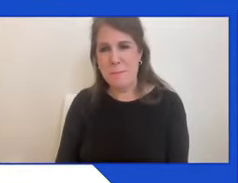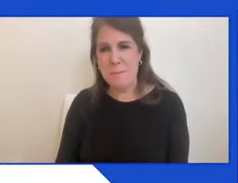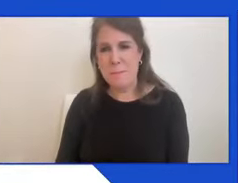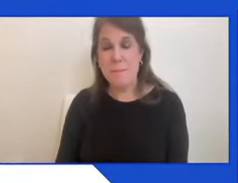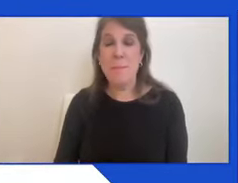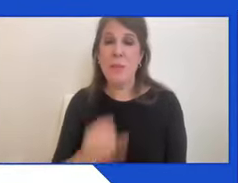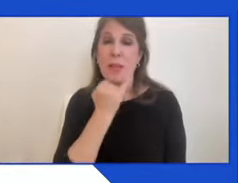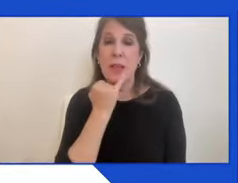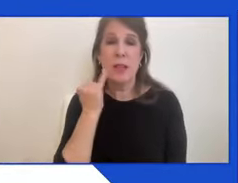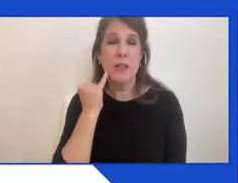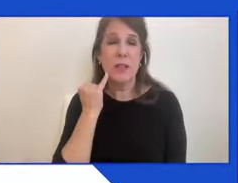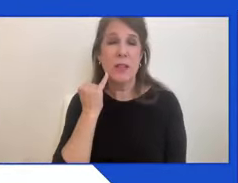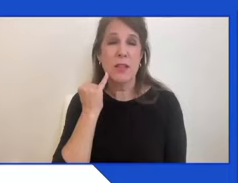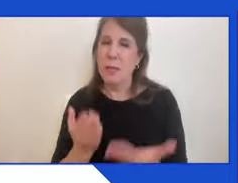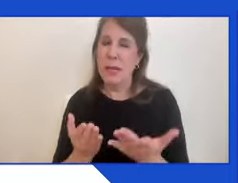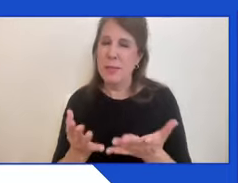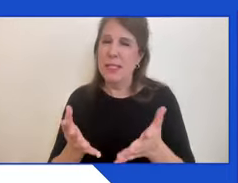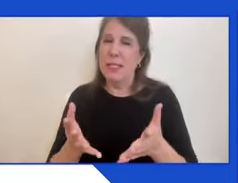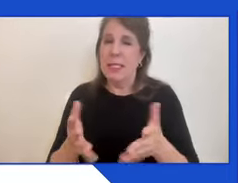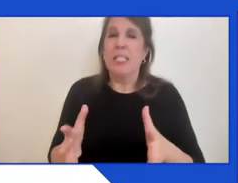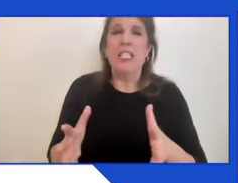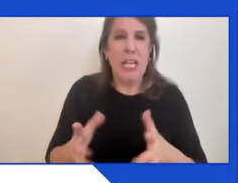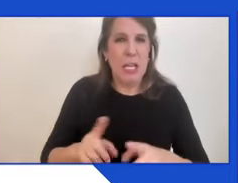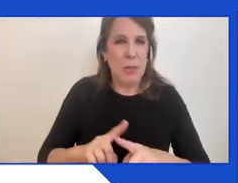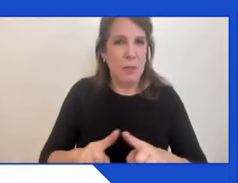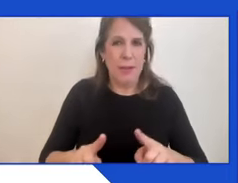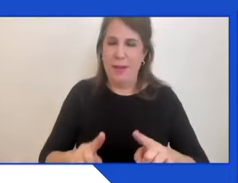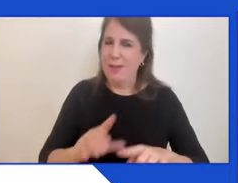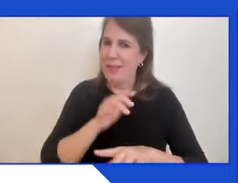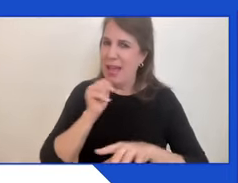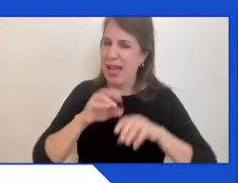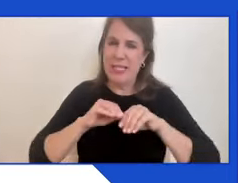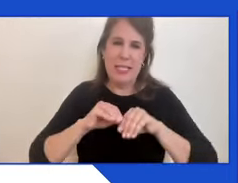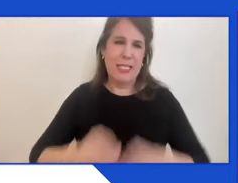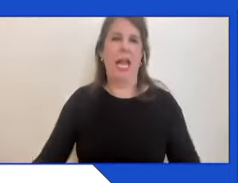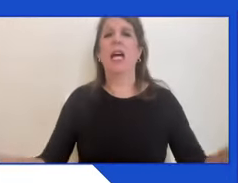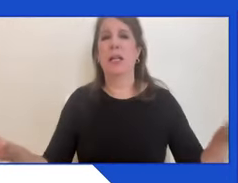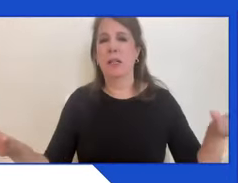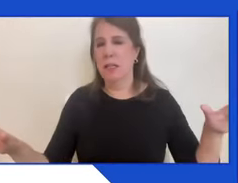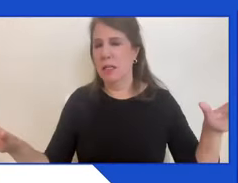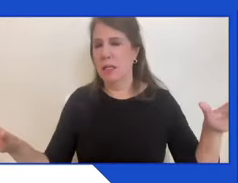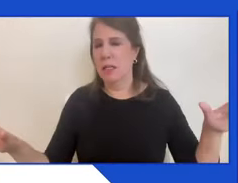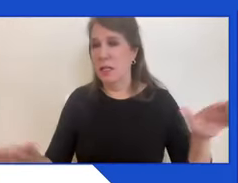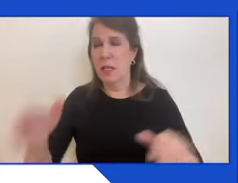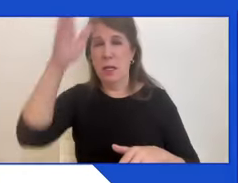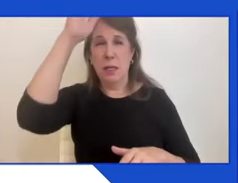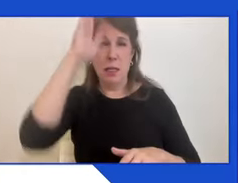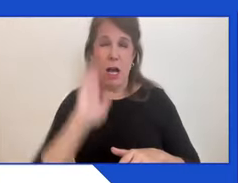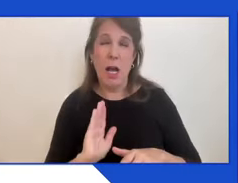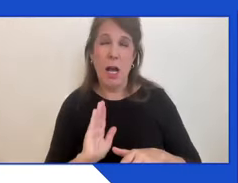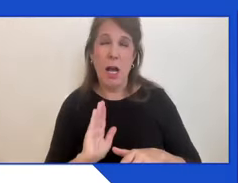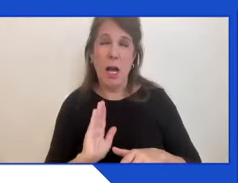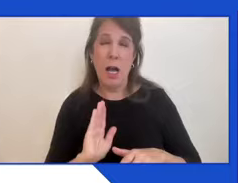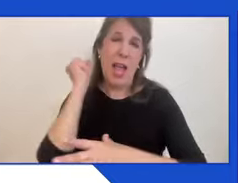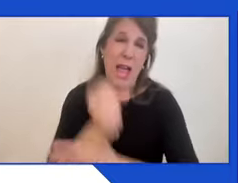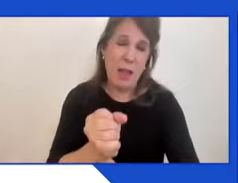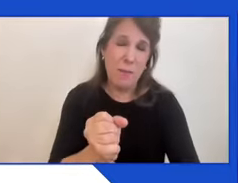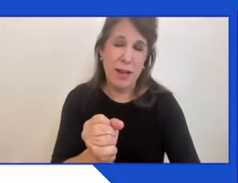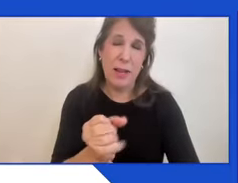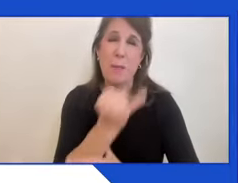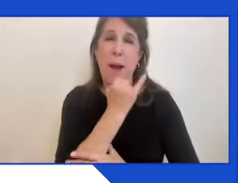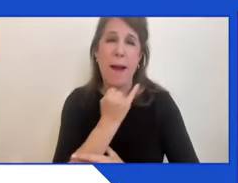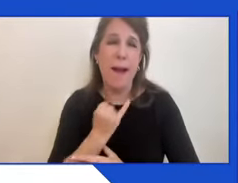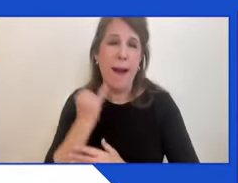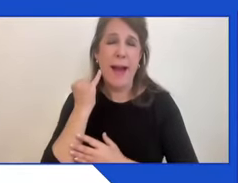Israel may be shaken, but she is not shattered. The God of Abraham, Isaac, and Jacob guarantees